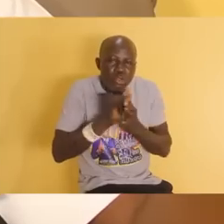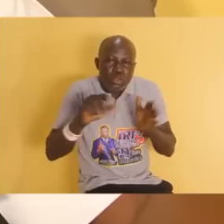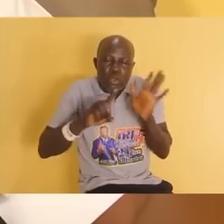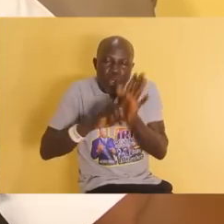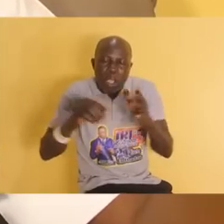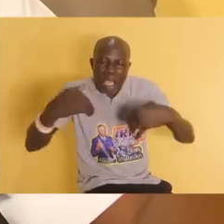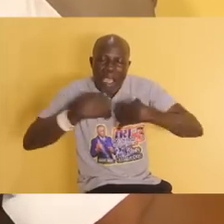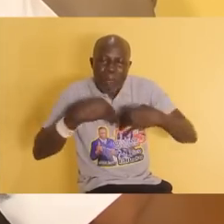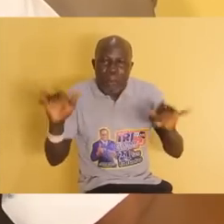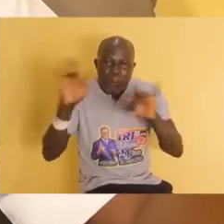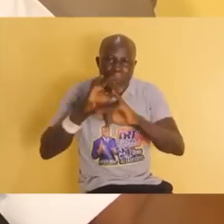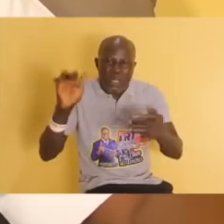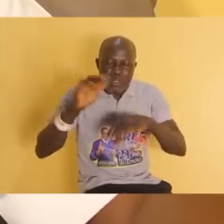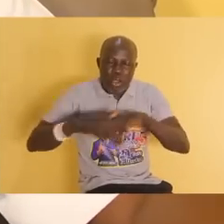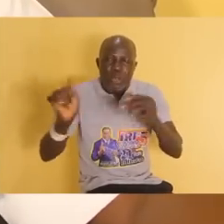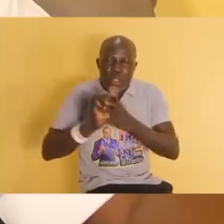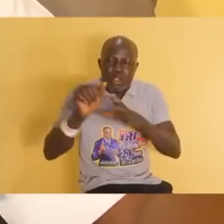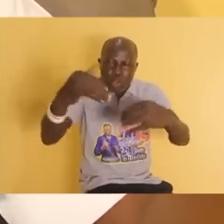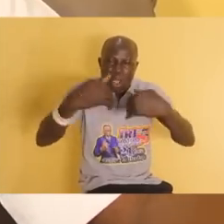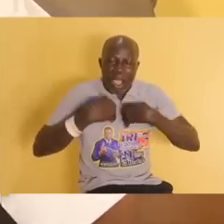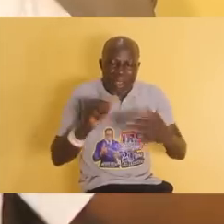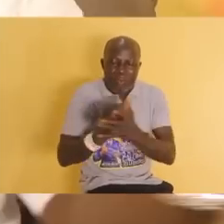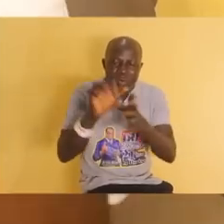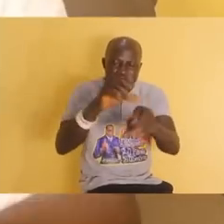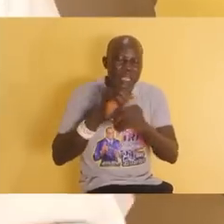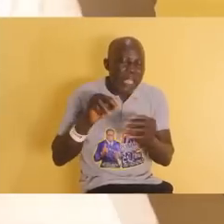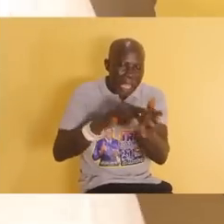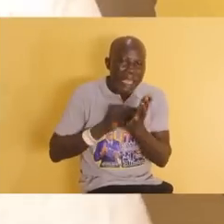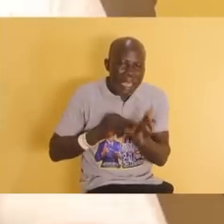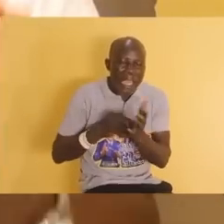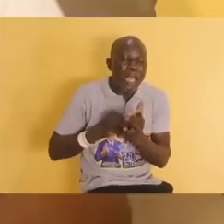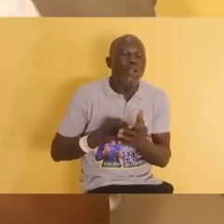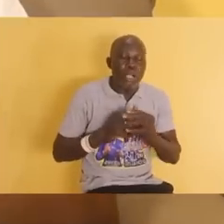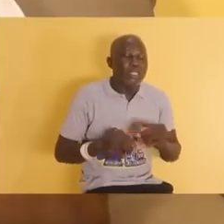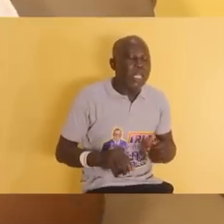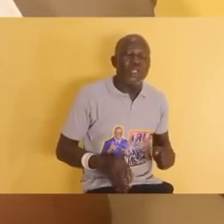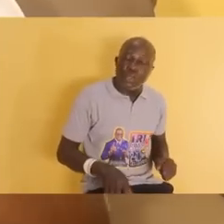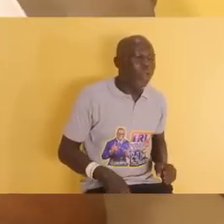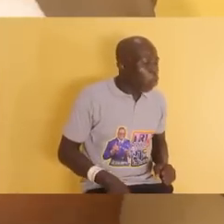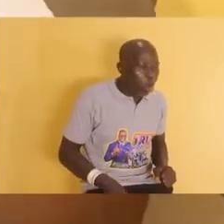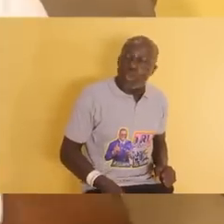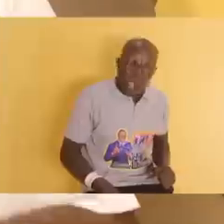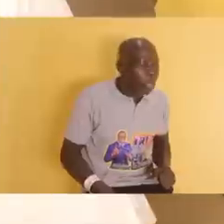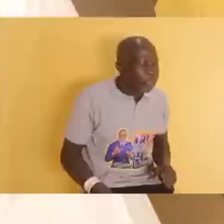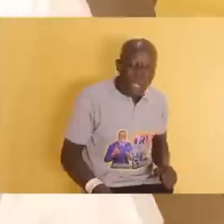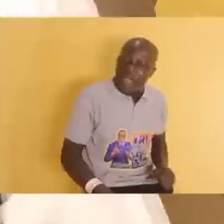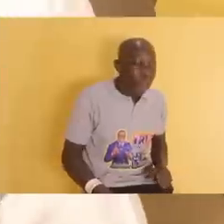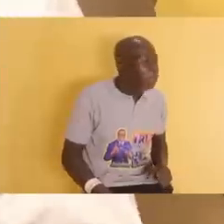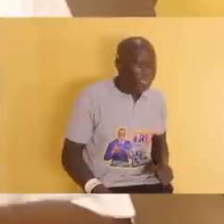me you are not sure ki ya lati o give you for me to receive oh yeah you are oh my god